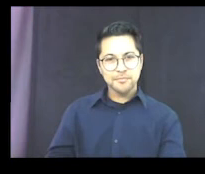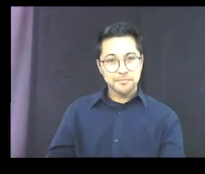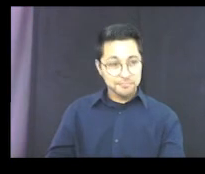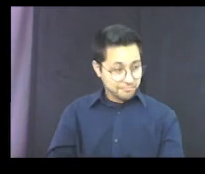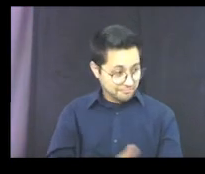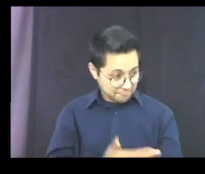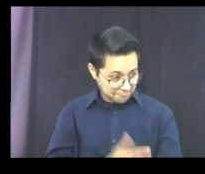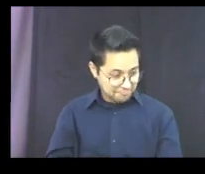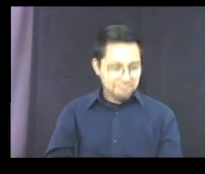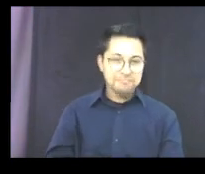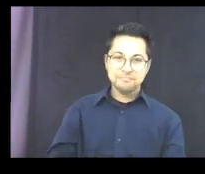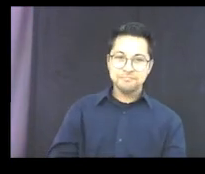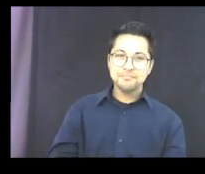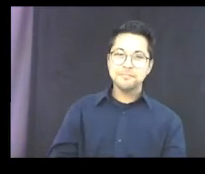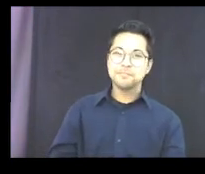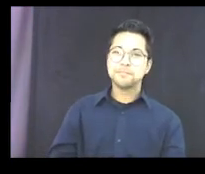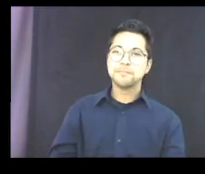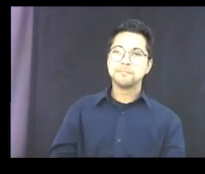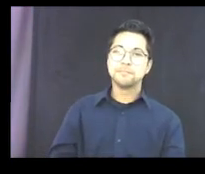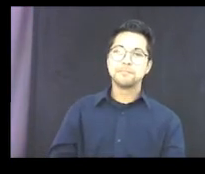Good.